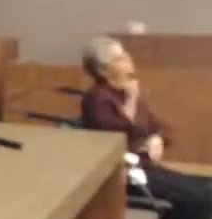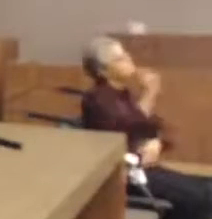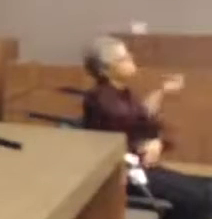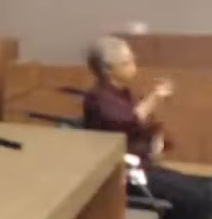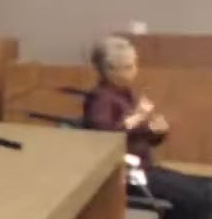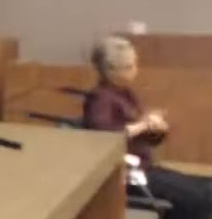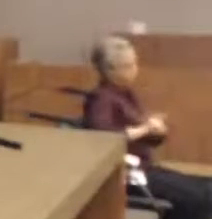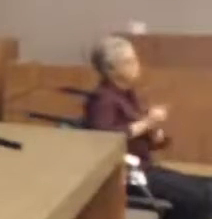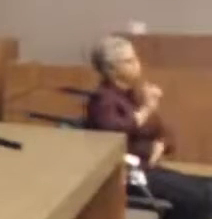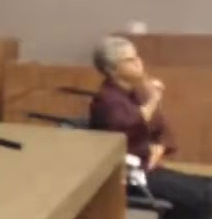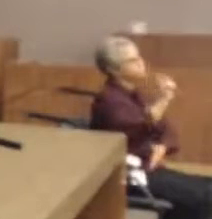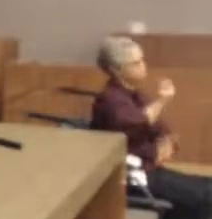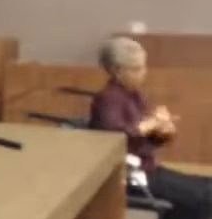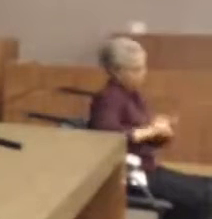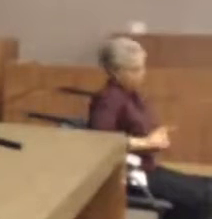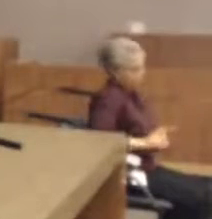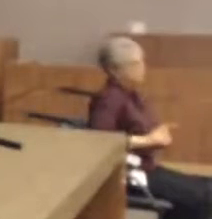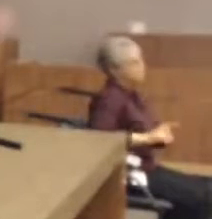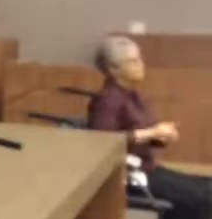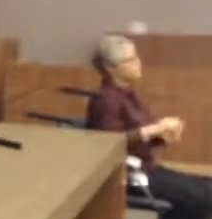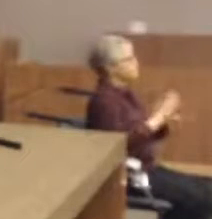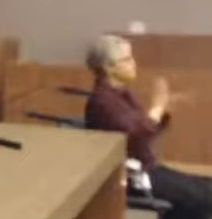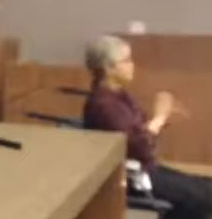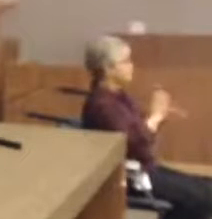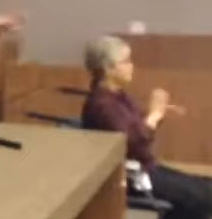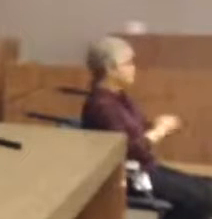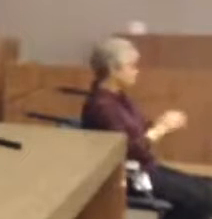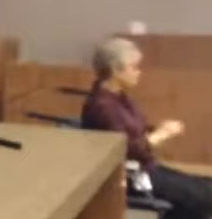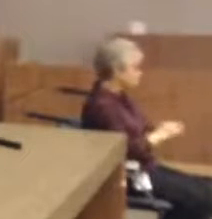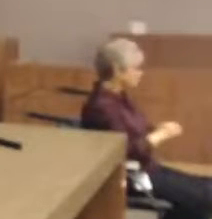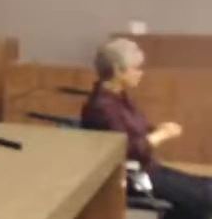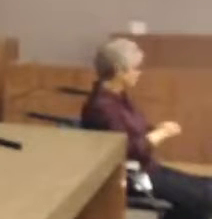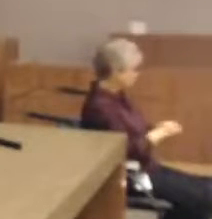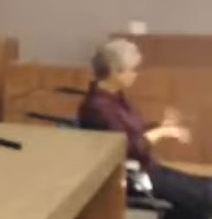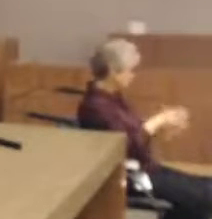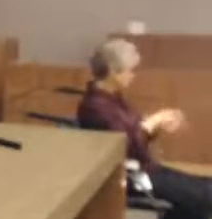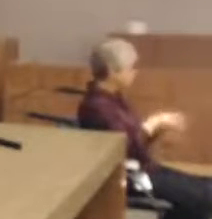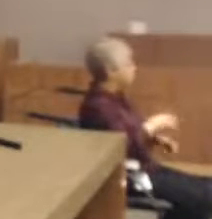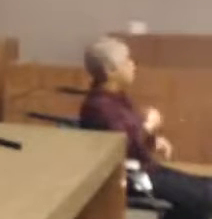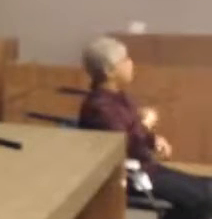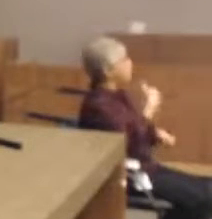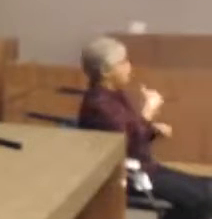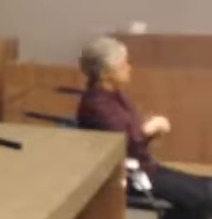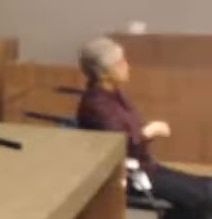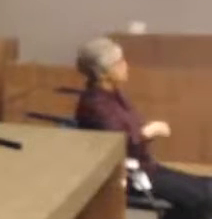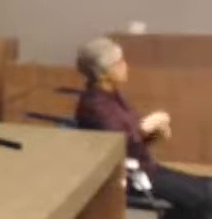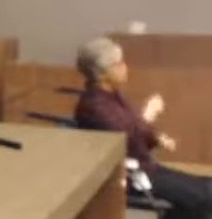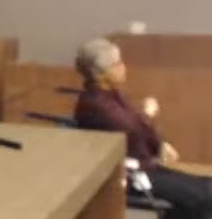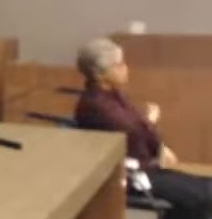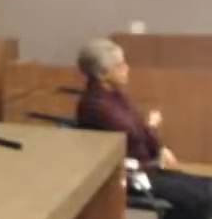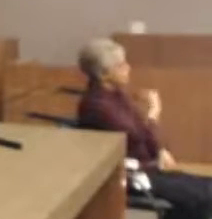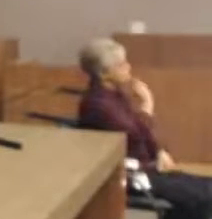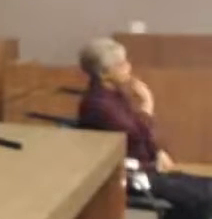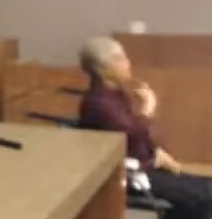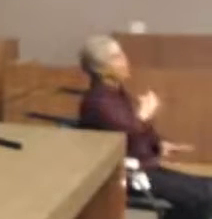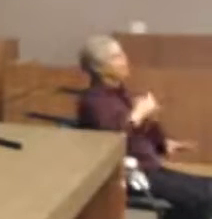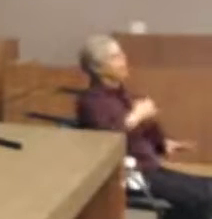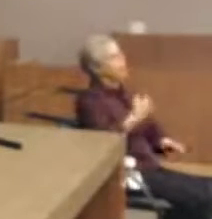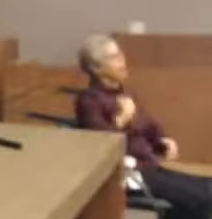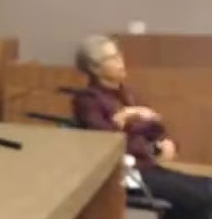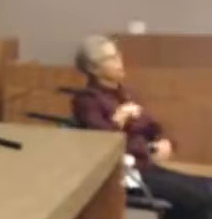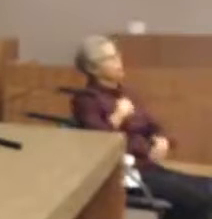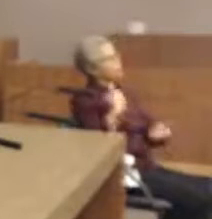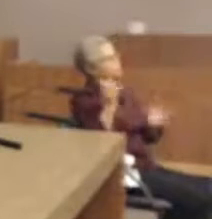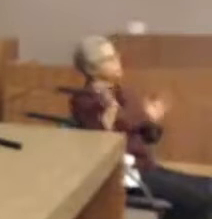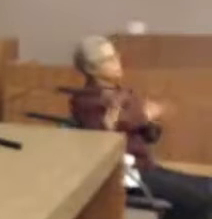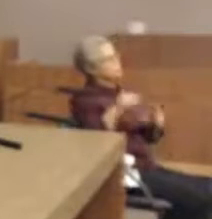seems scattered, right? They're going to say, I remember at the hospital I said this, oh yeah, and then we were talking at the bar, and the story's going to